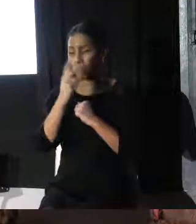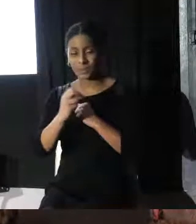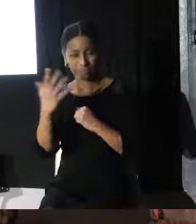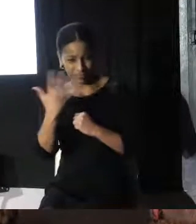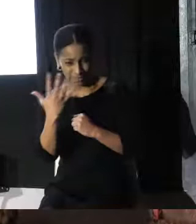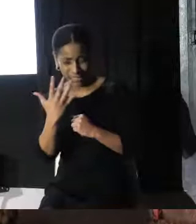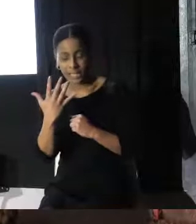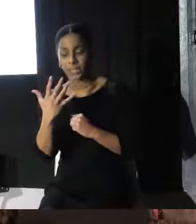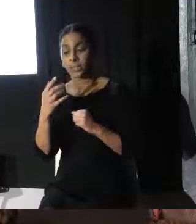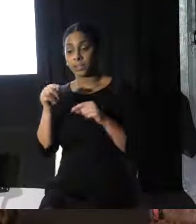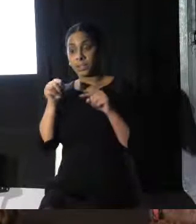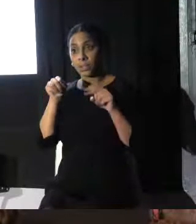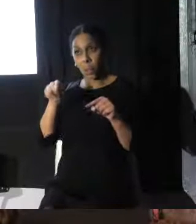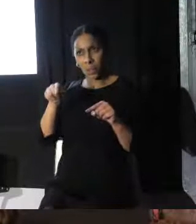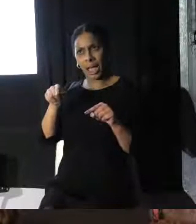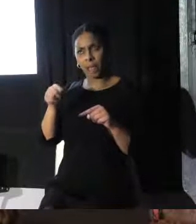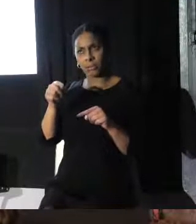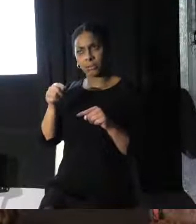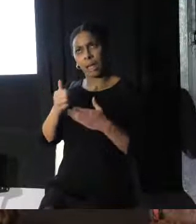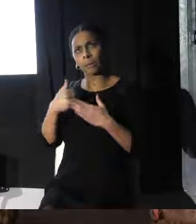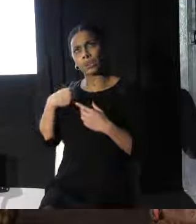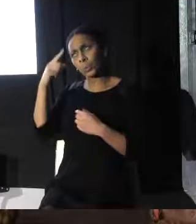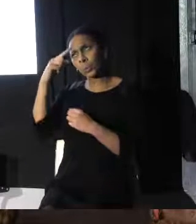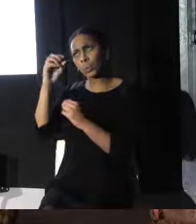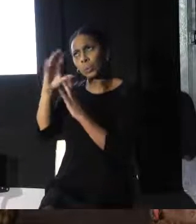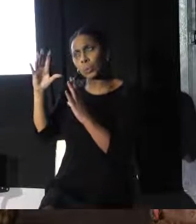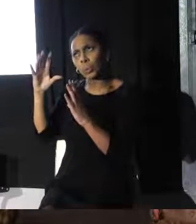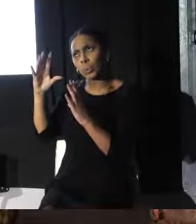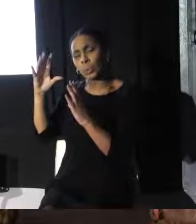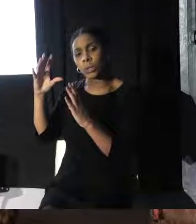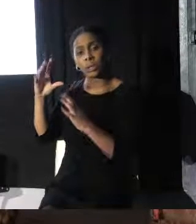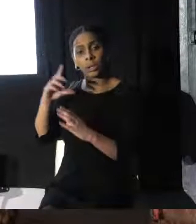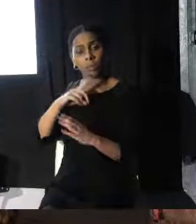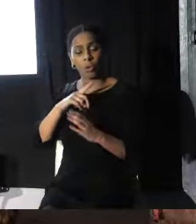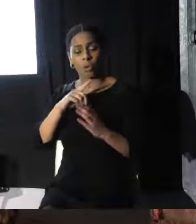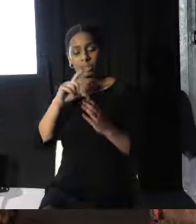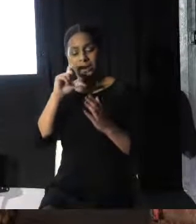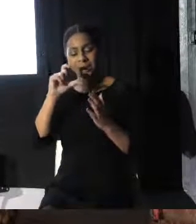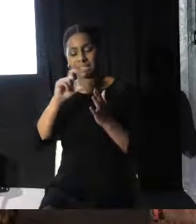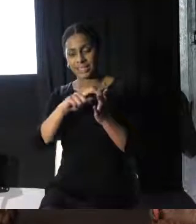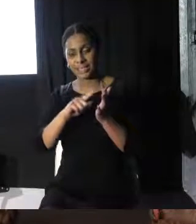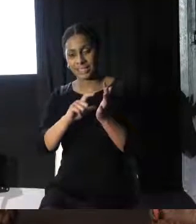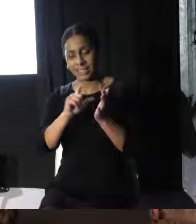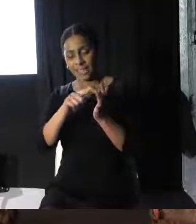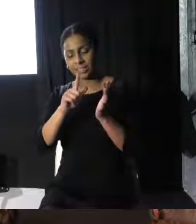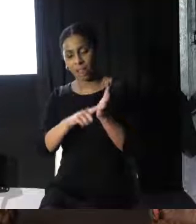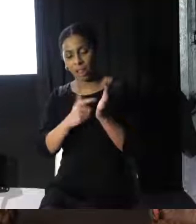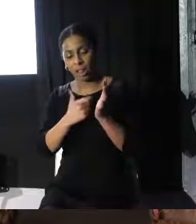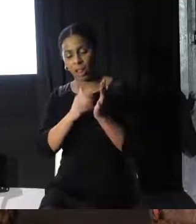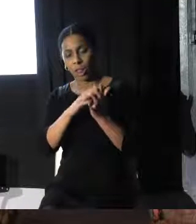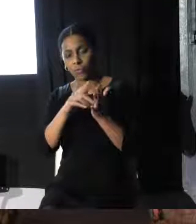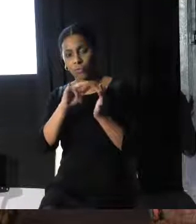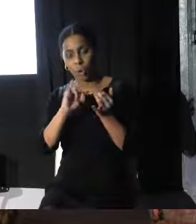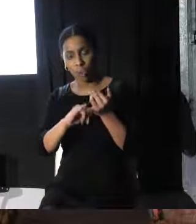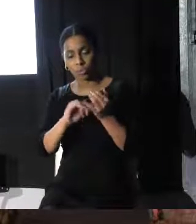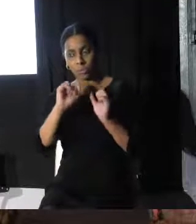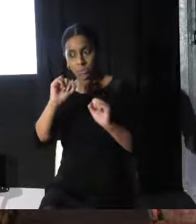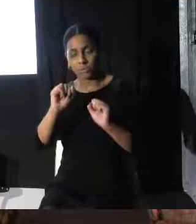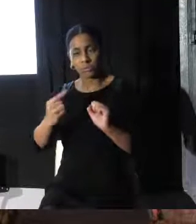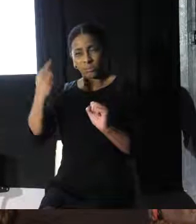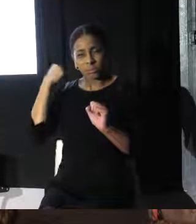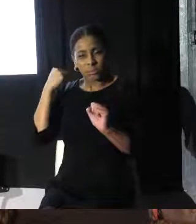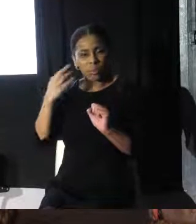to think about this, because Rose Must Fall, of course, was a generational moment. This was a point at which, after the end of apartheid